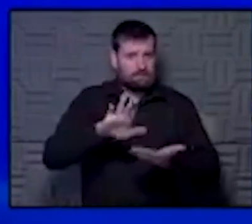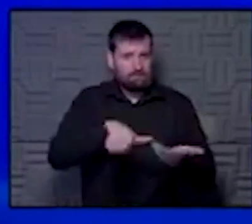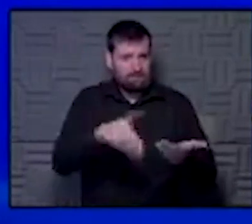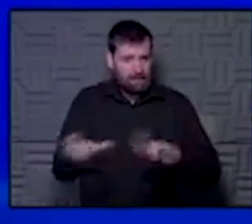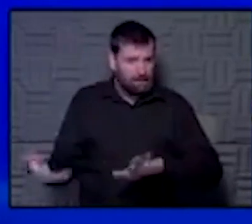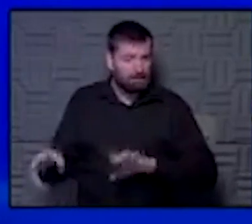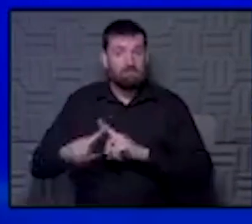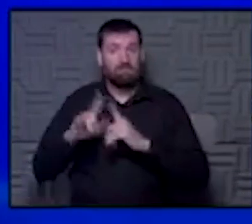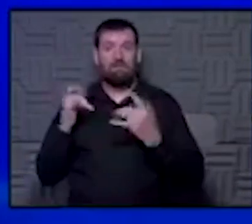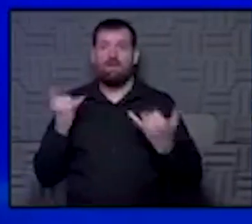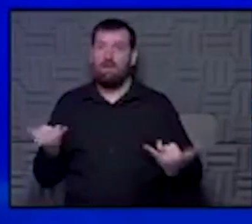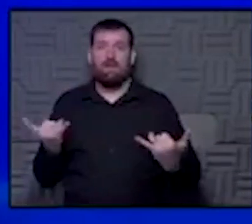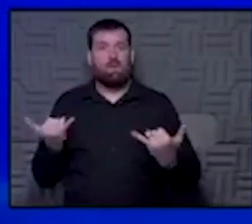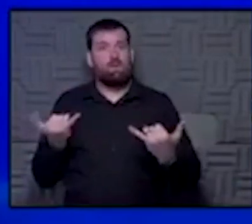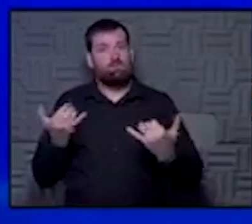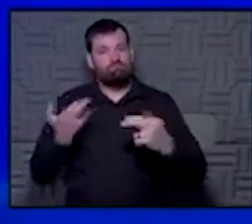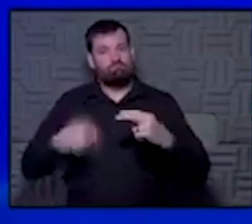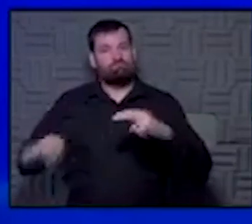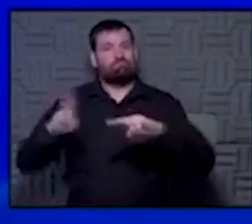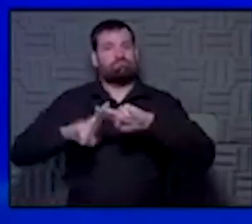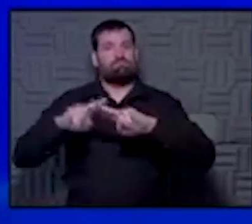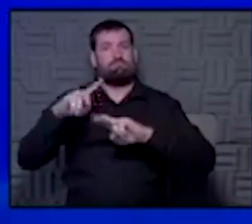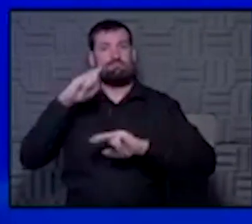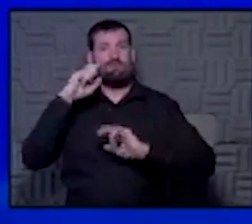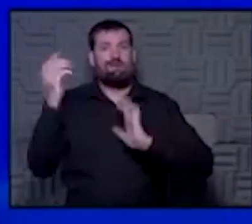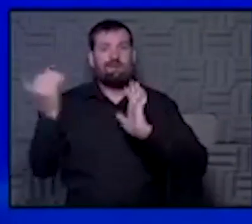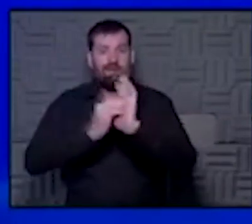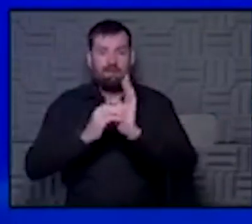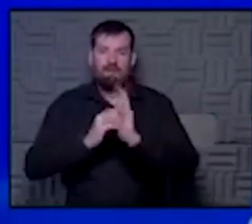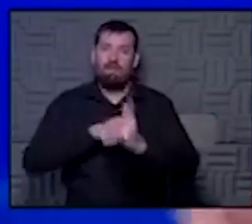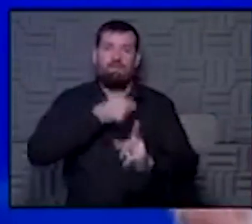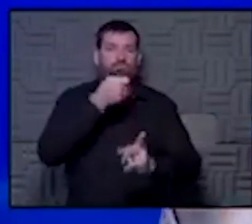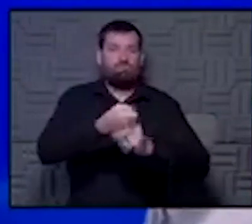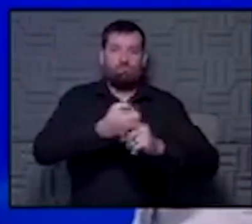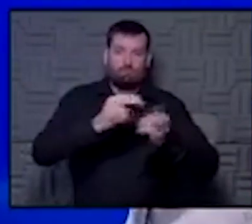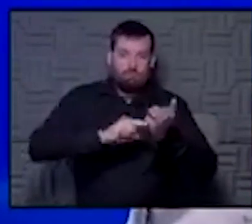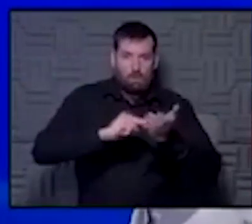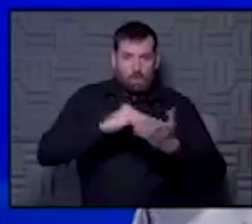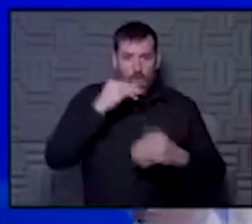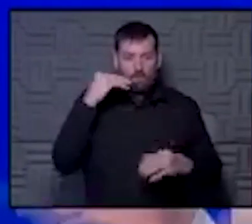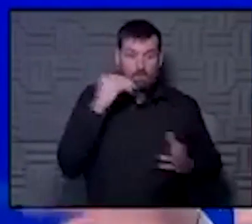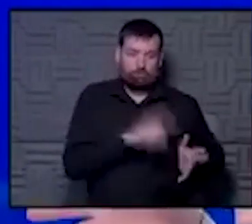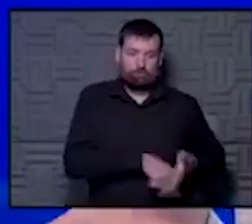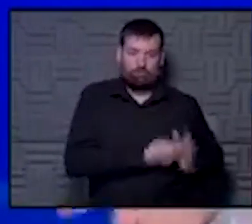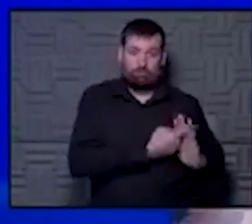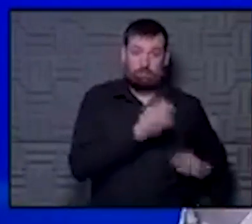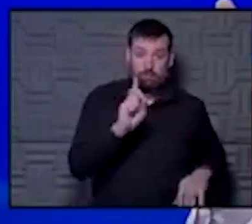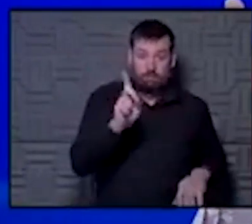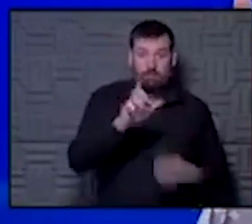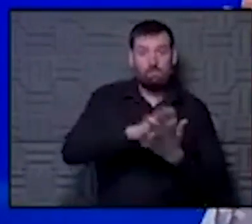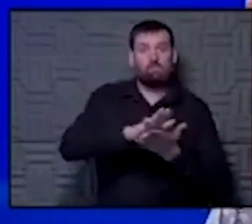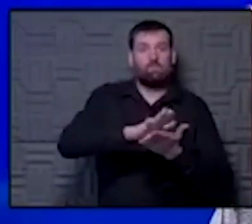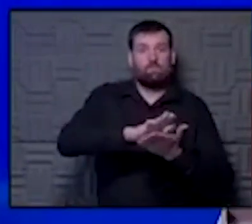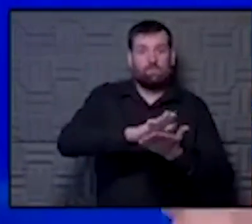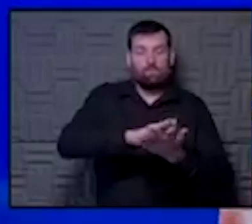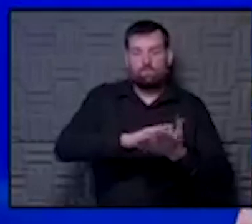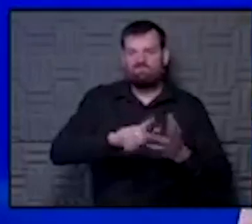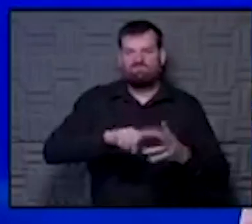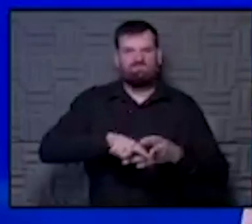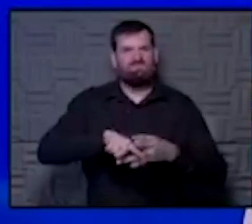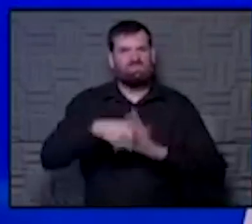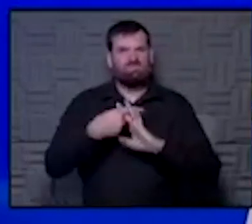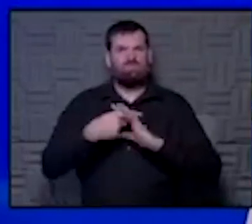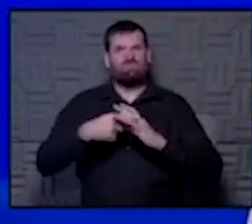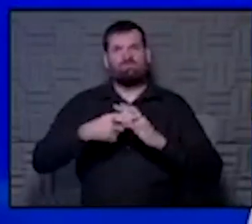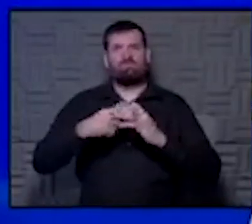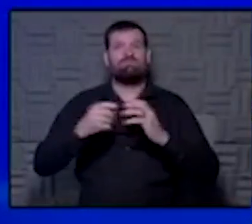numbers are starting to rise because it's, again, back in nursing homes, and again, it's starting in schools, or starting in large